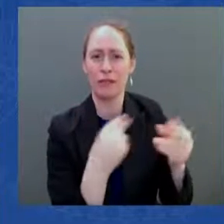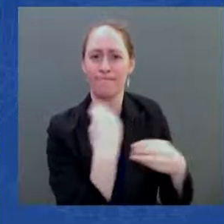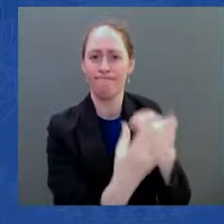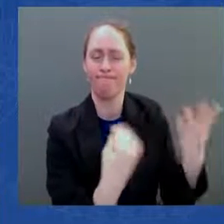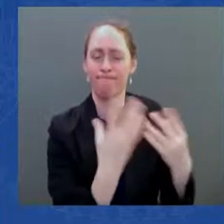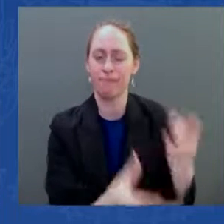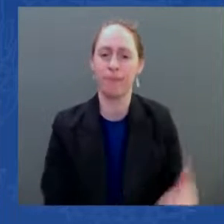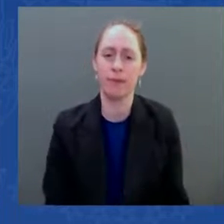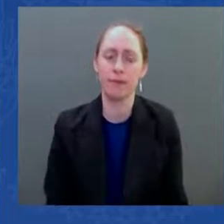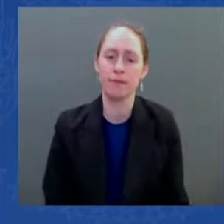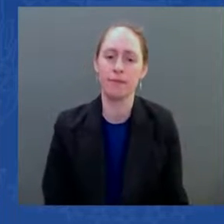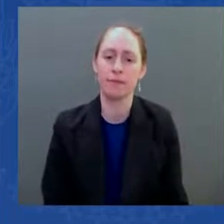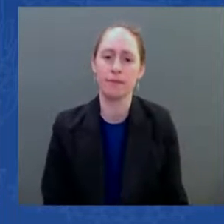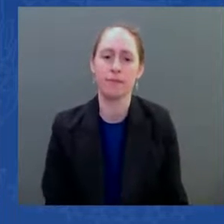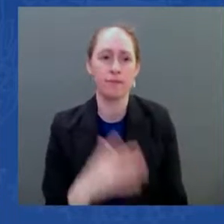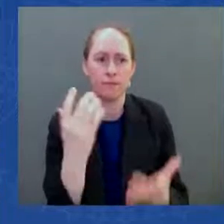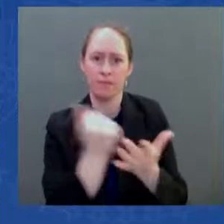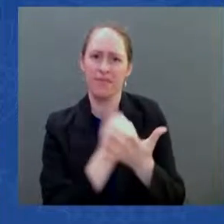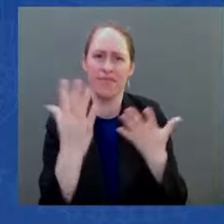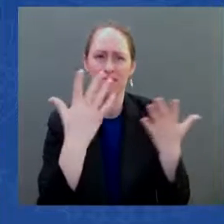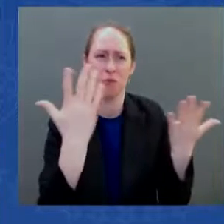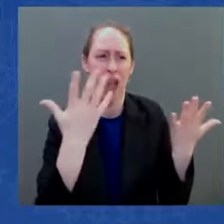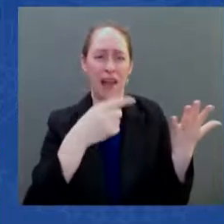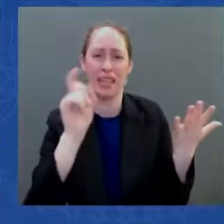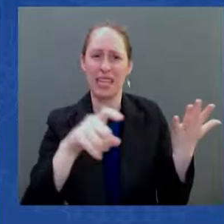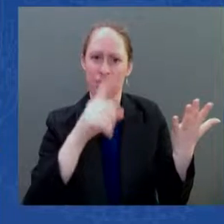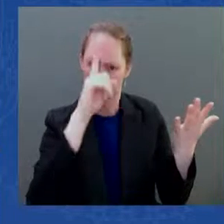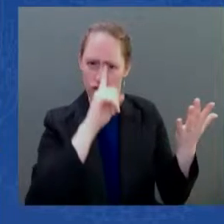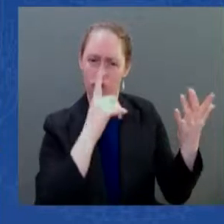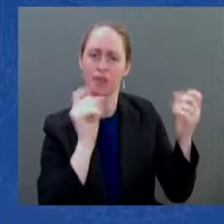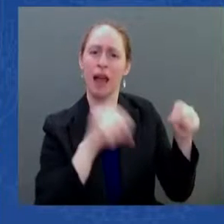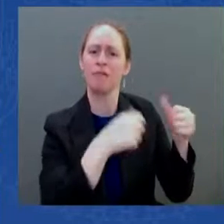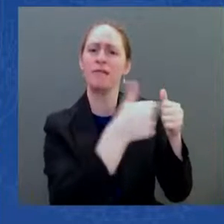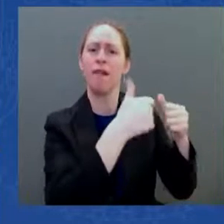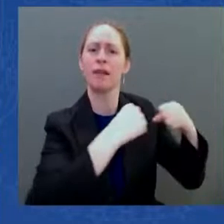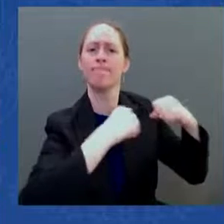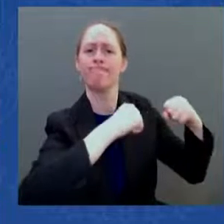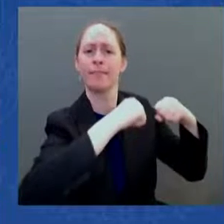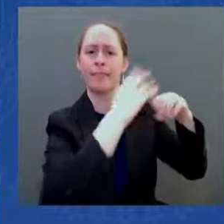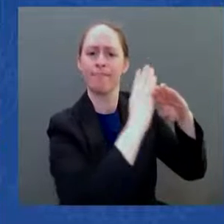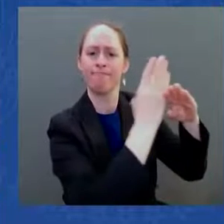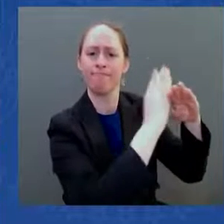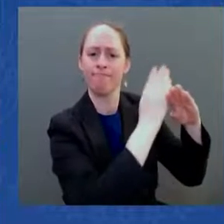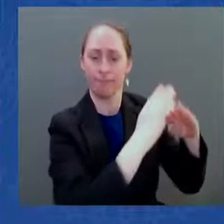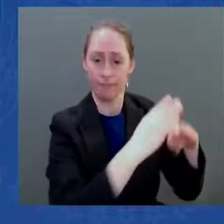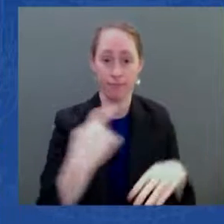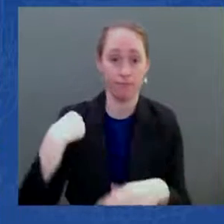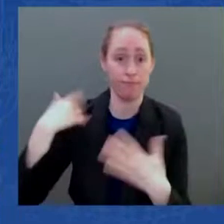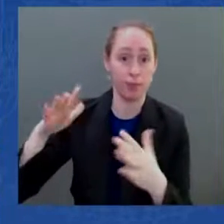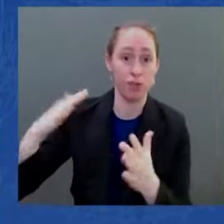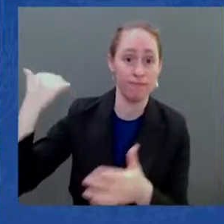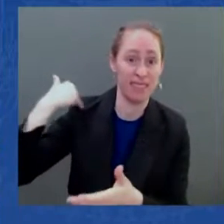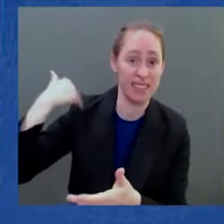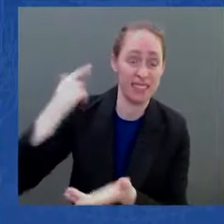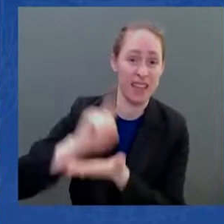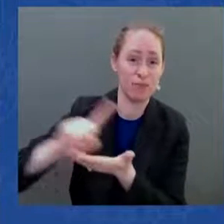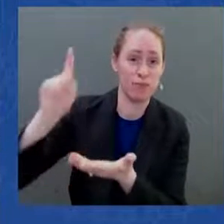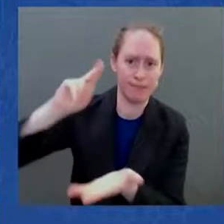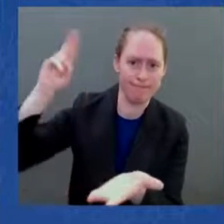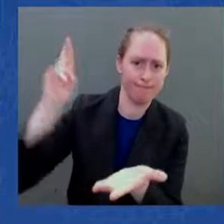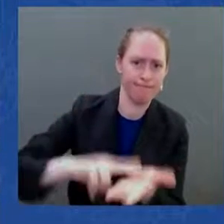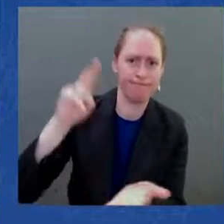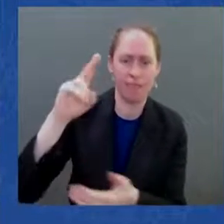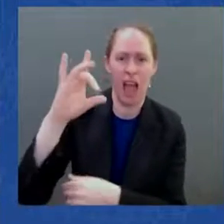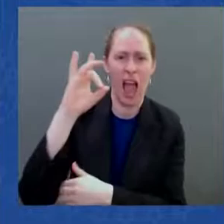week, I signed an $800 million package of security assistance to Ukraine that included new capabilities like artillery systems and